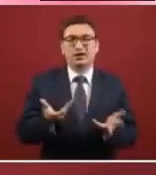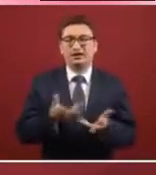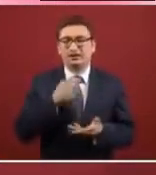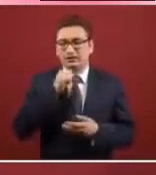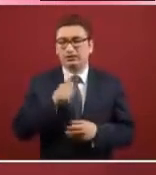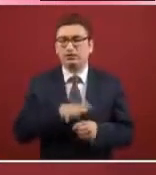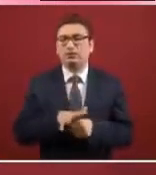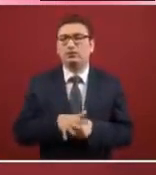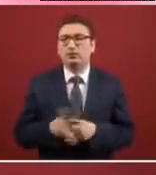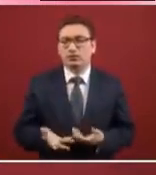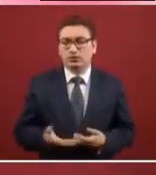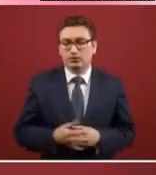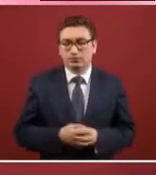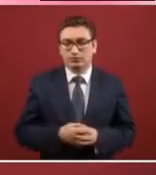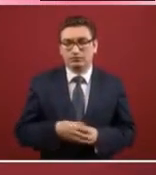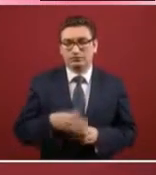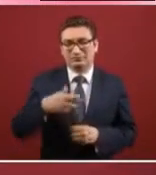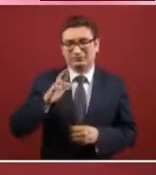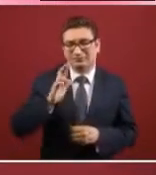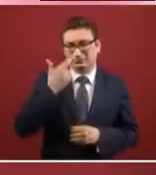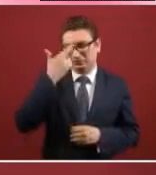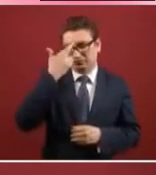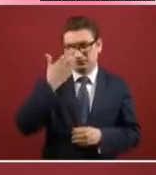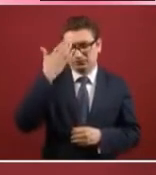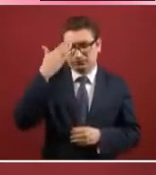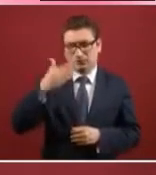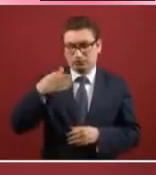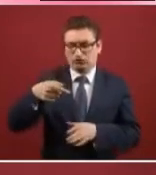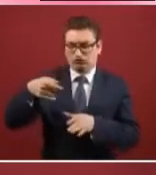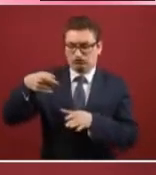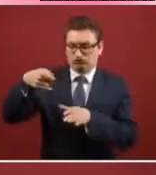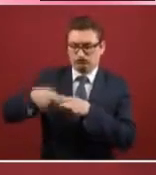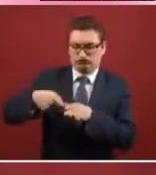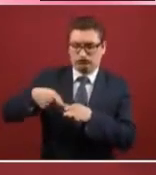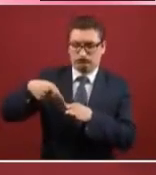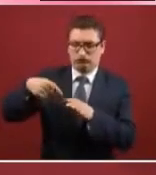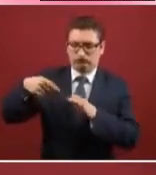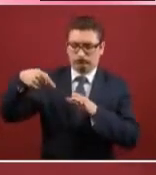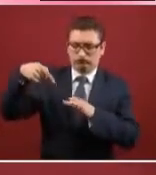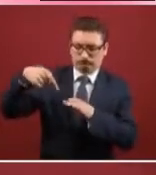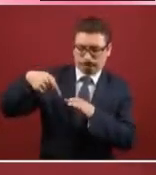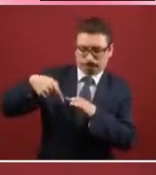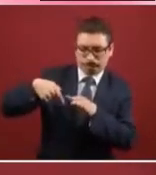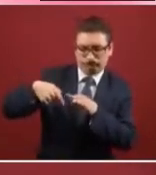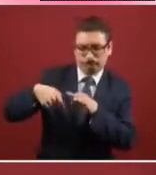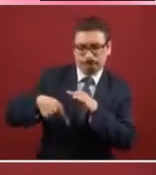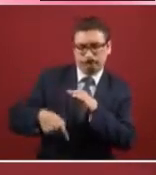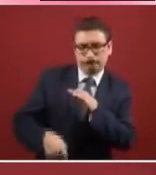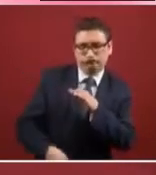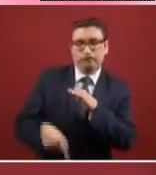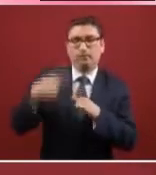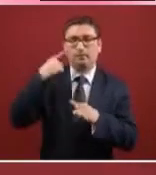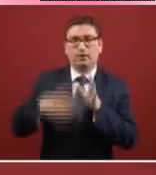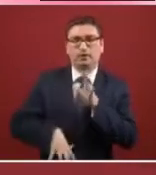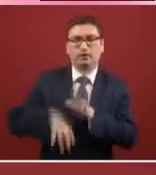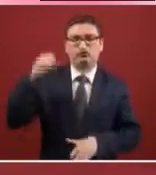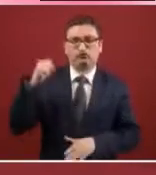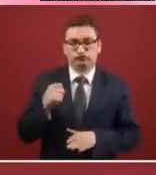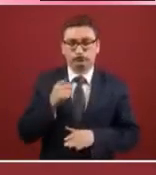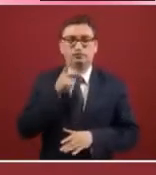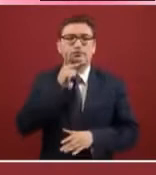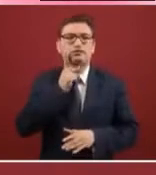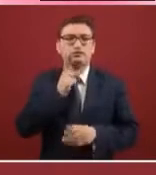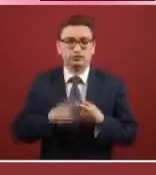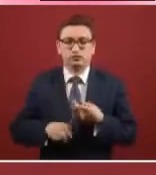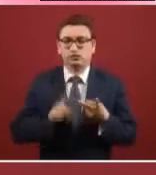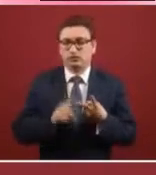decir, la that is to say, the perforation of pits y gas to entonces,